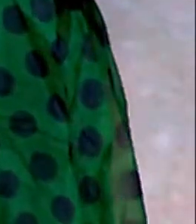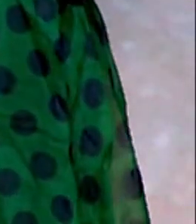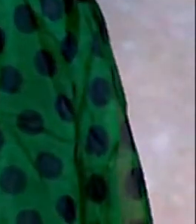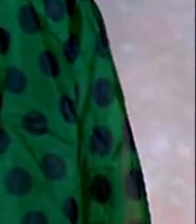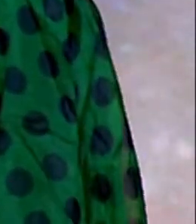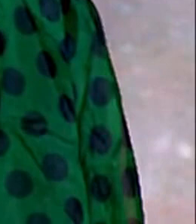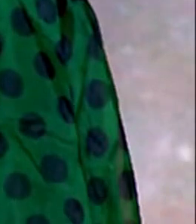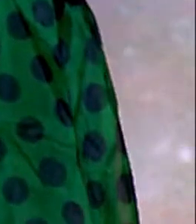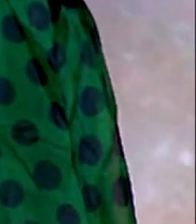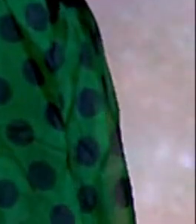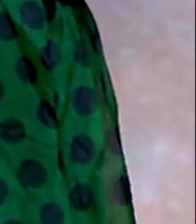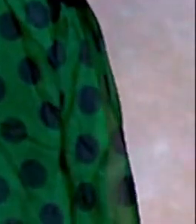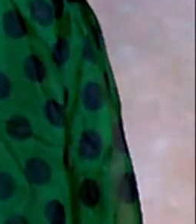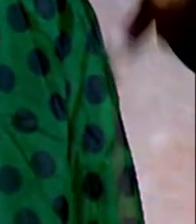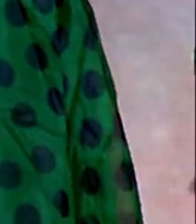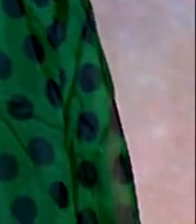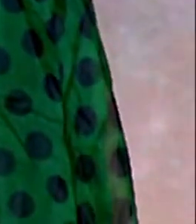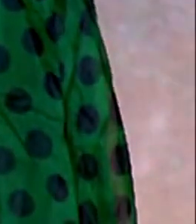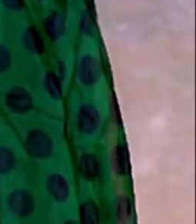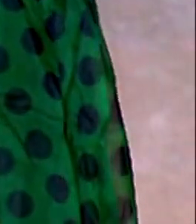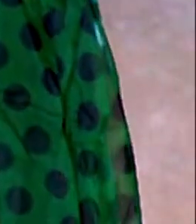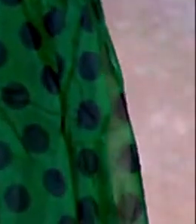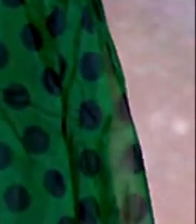God, you are with us.